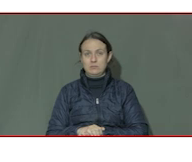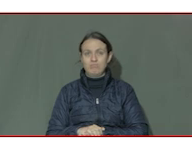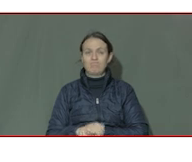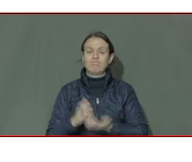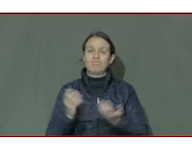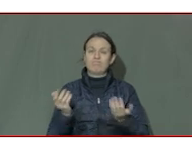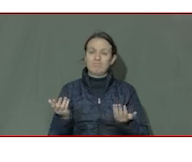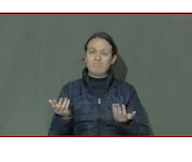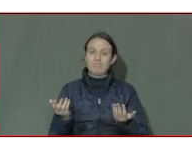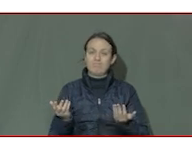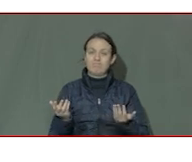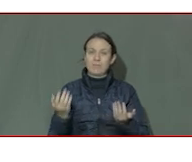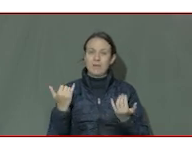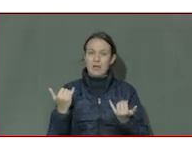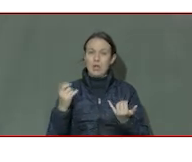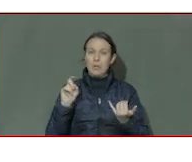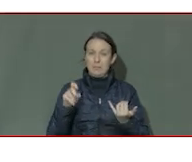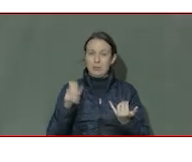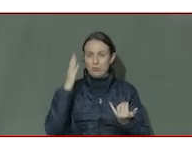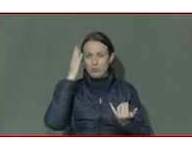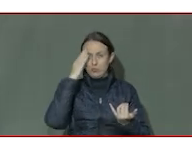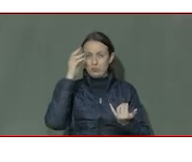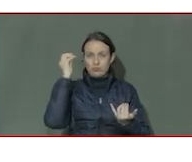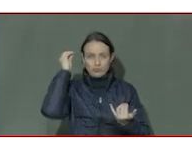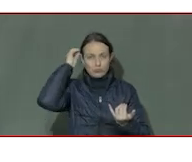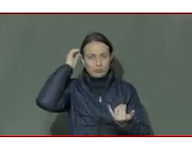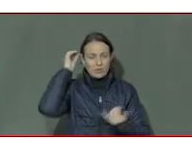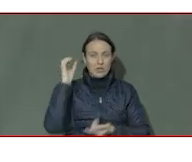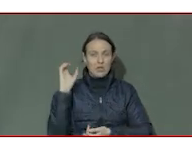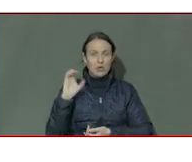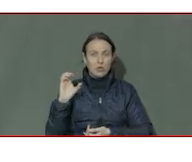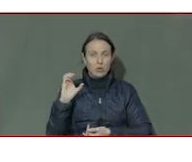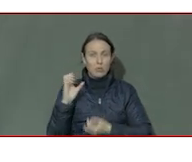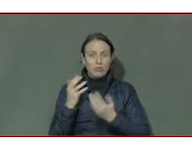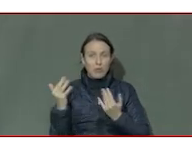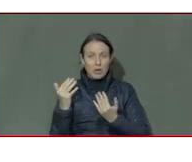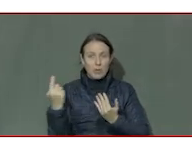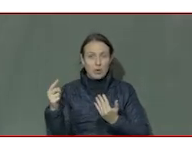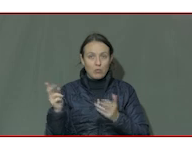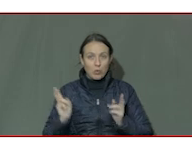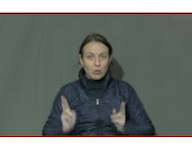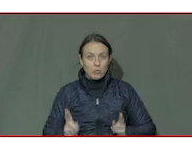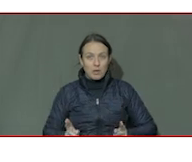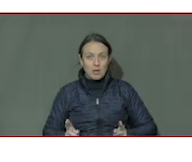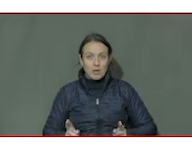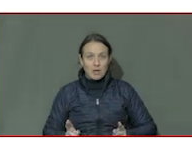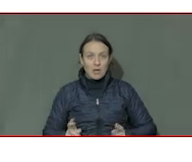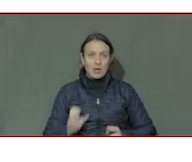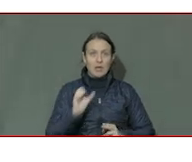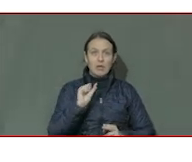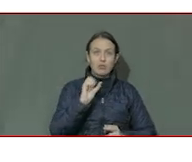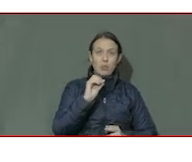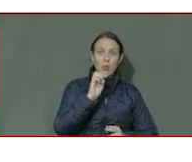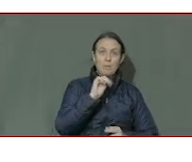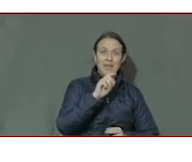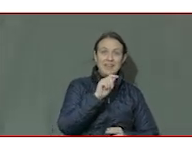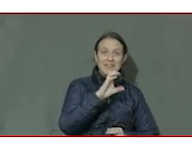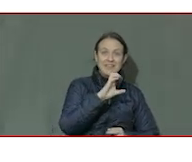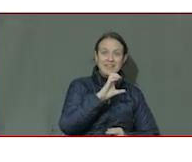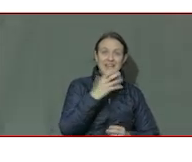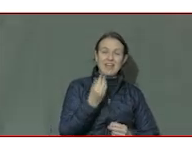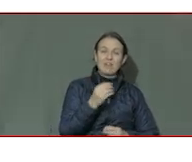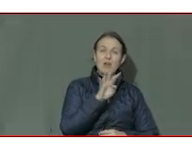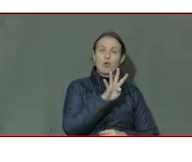So let us know that. And also the number of chromosomes in humans, we know somatic cells, they have